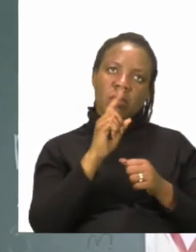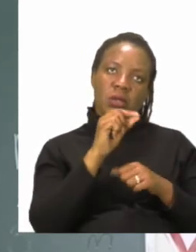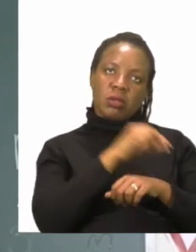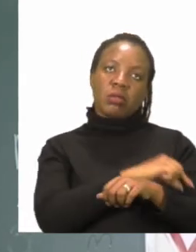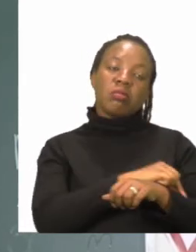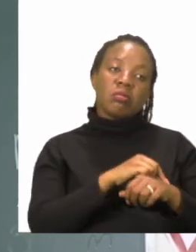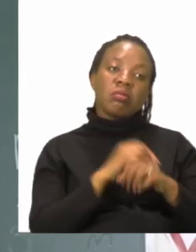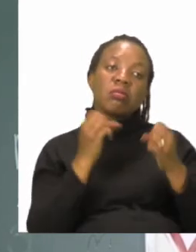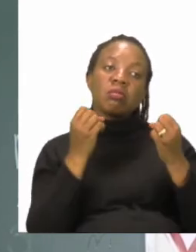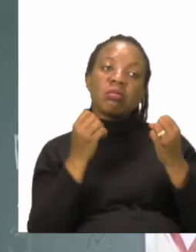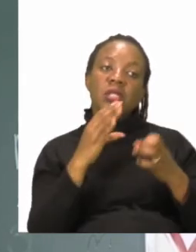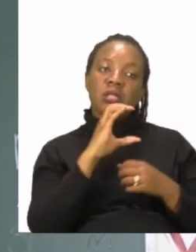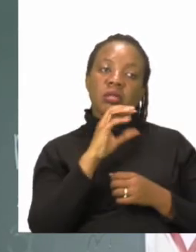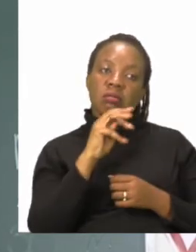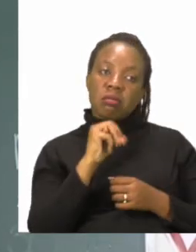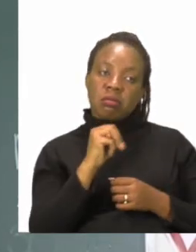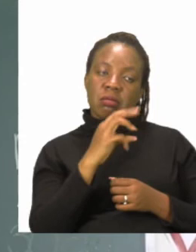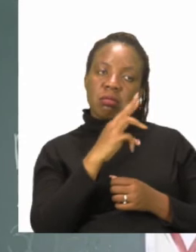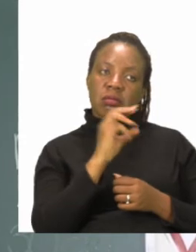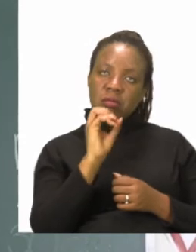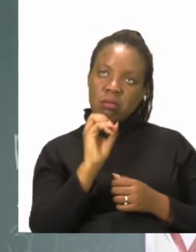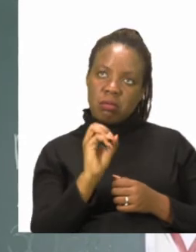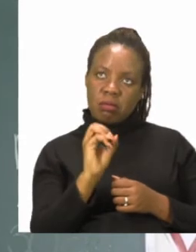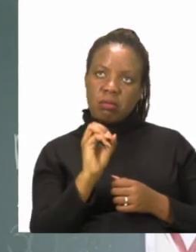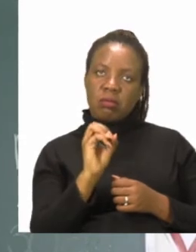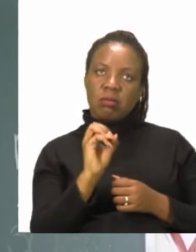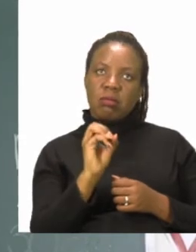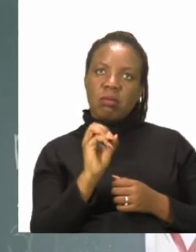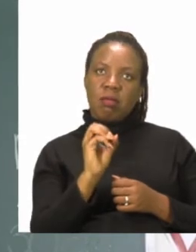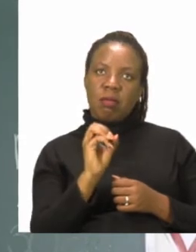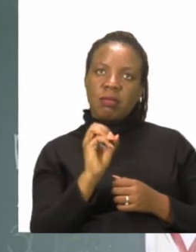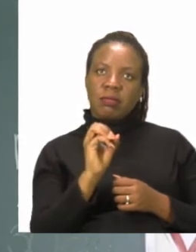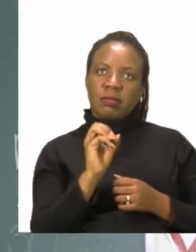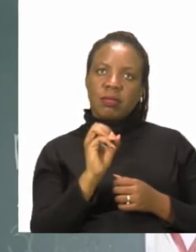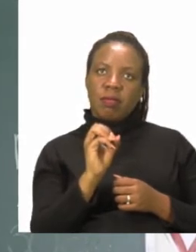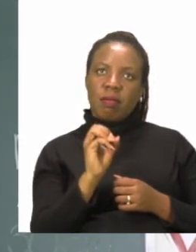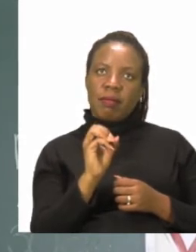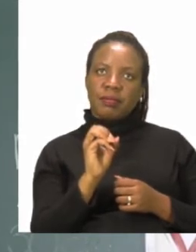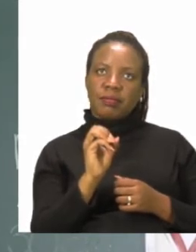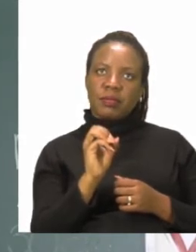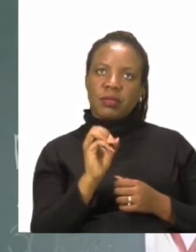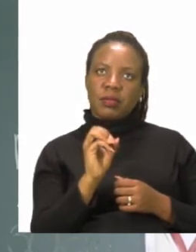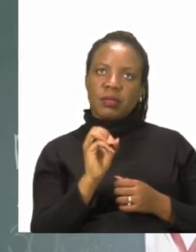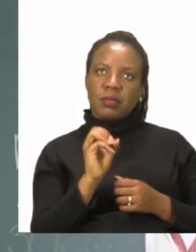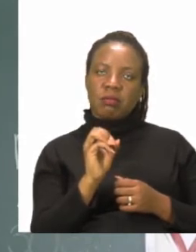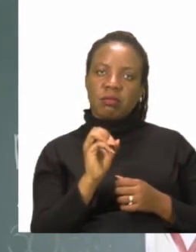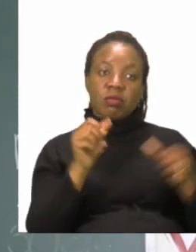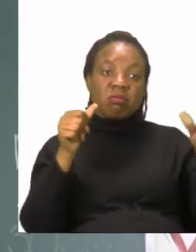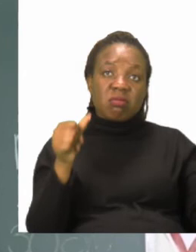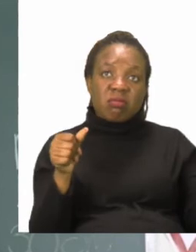is 30 centimeters long. Okay, and you will see if I put my ruler